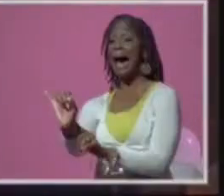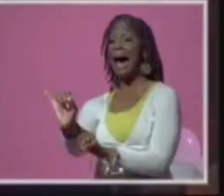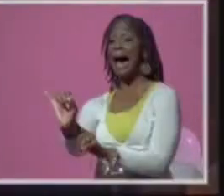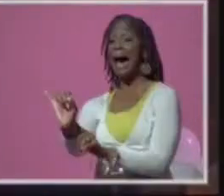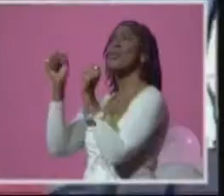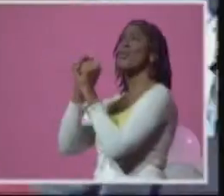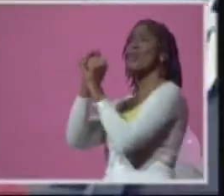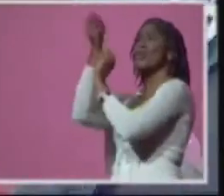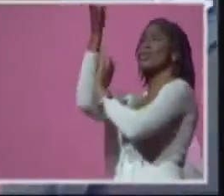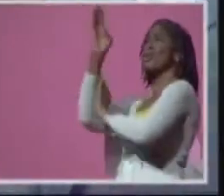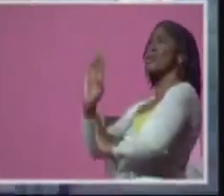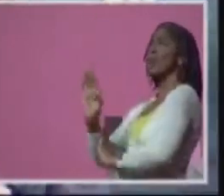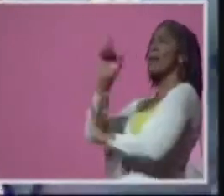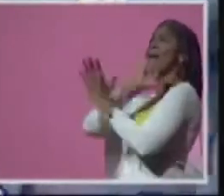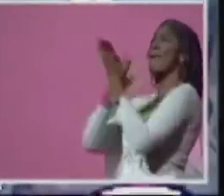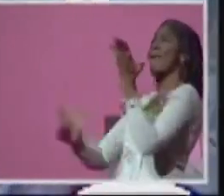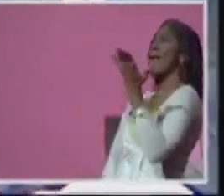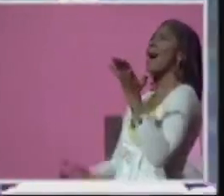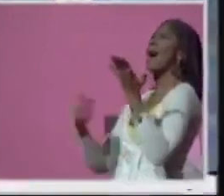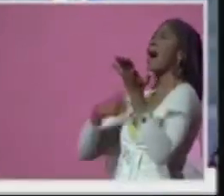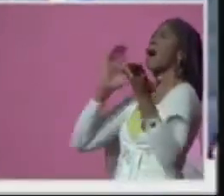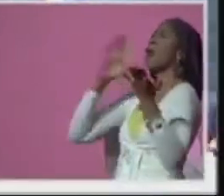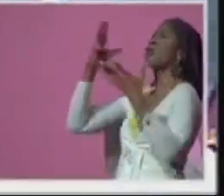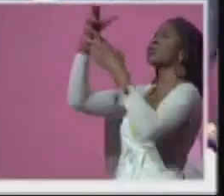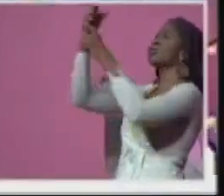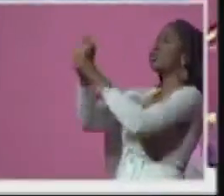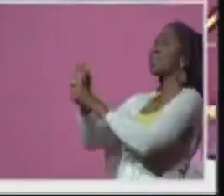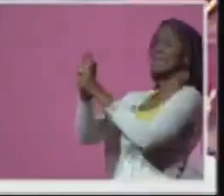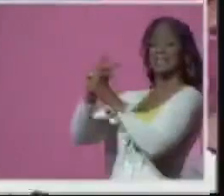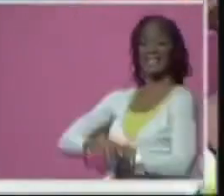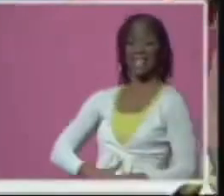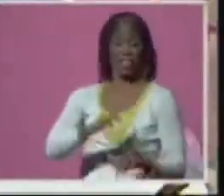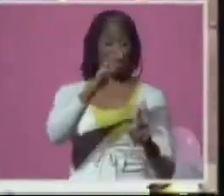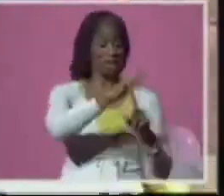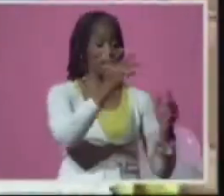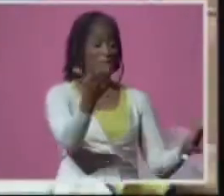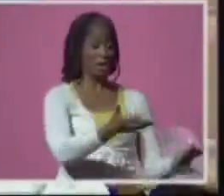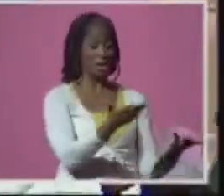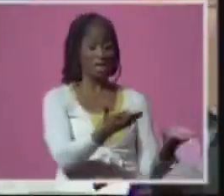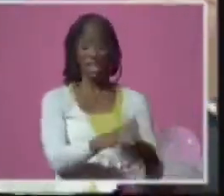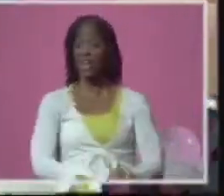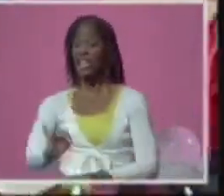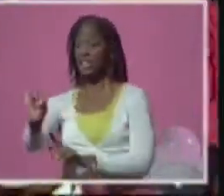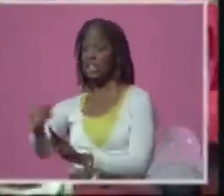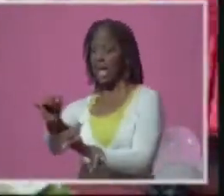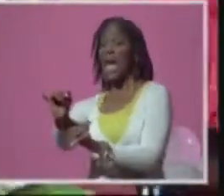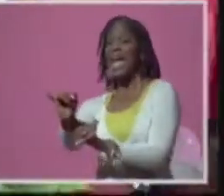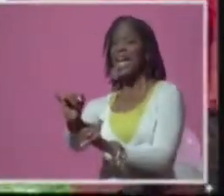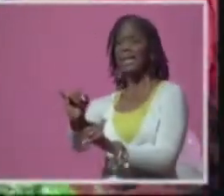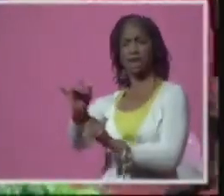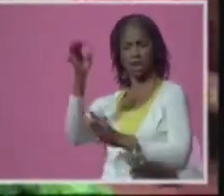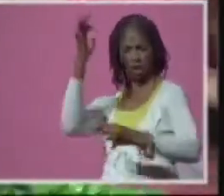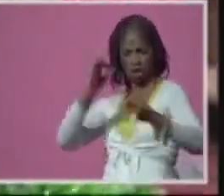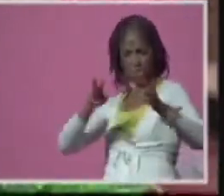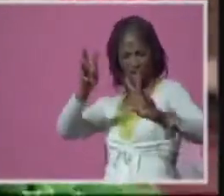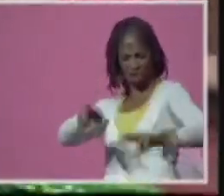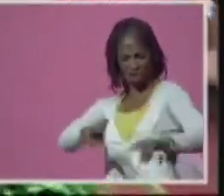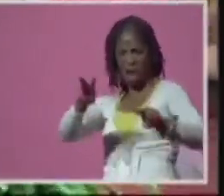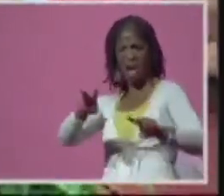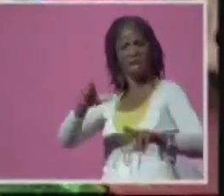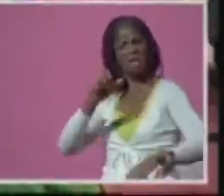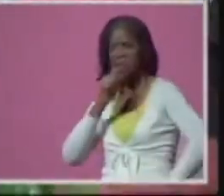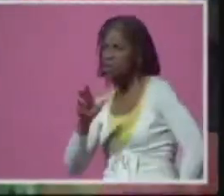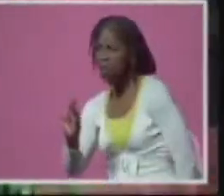Lord, do I put my trust. The champ is here. Judge not, and you won't get